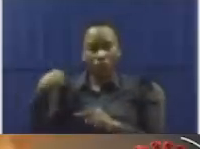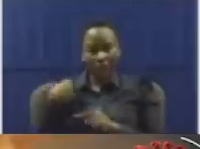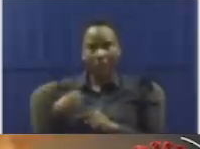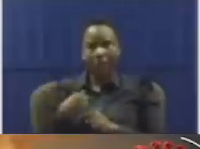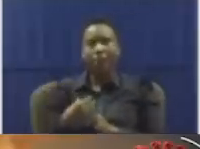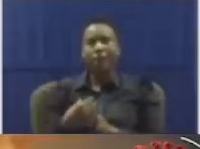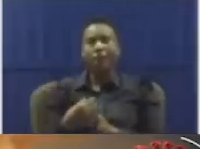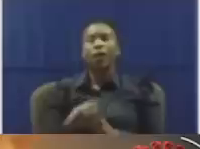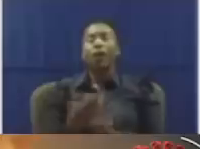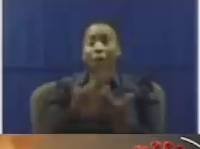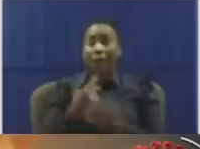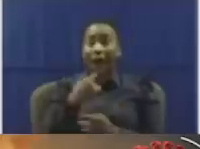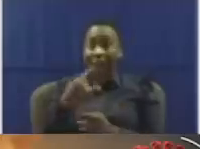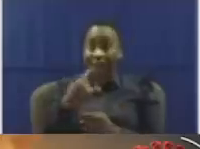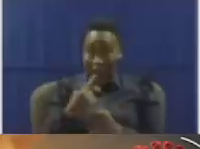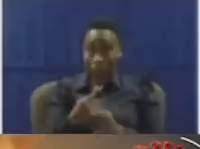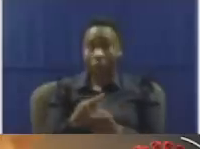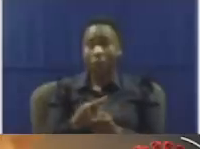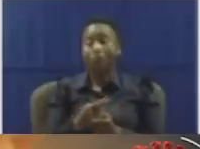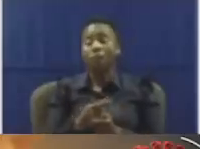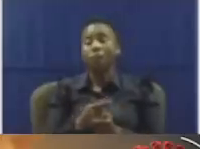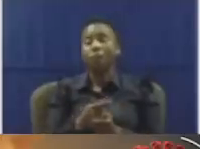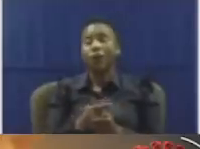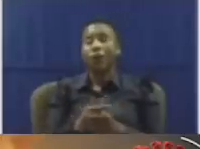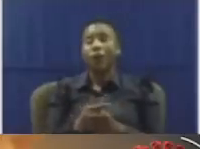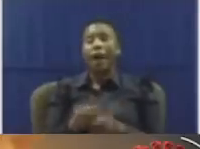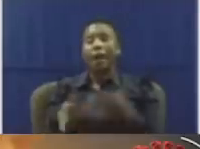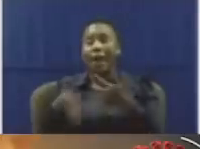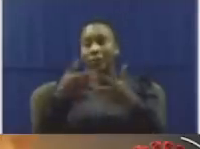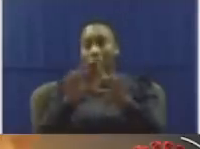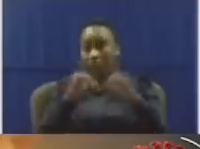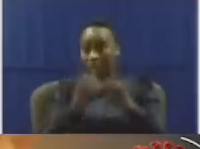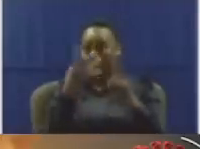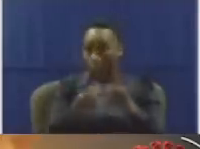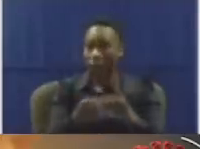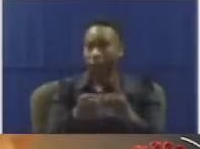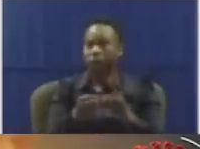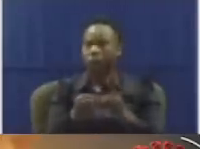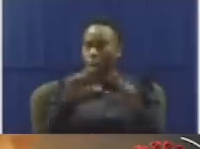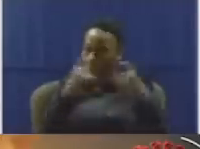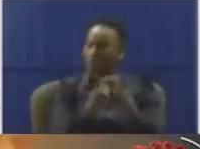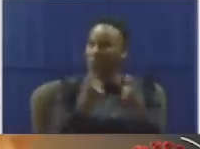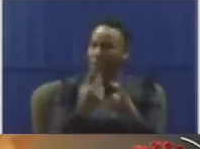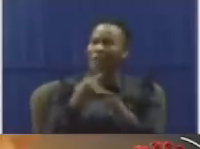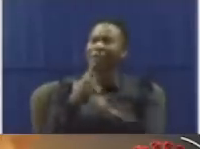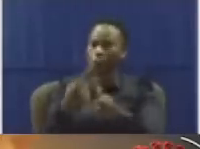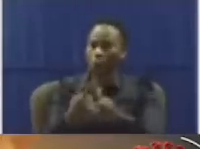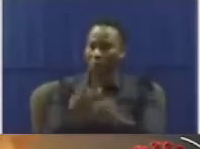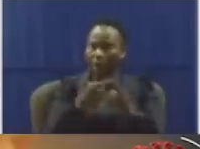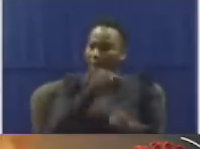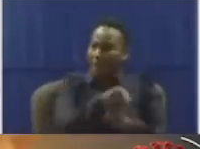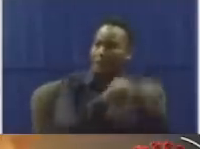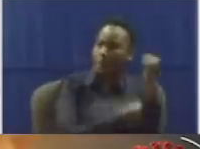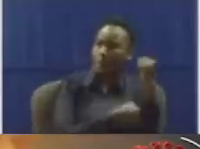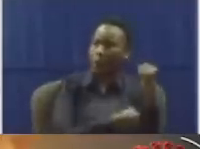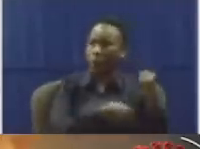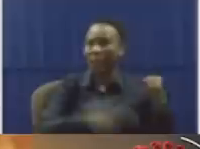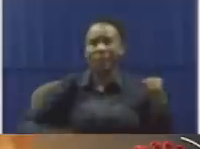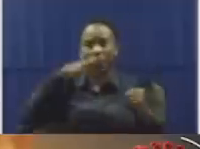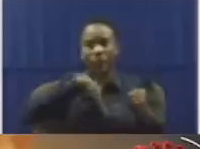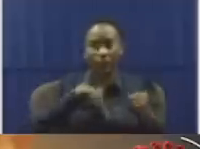a standing committee, but not the presidency? And after this week's shocking revelations, it's very clear that the